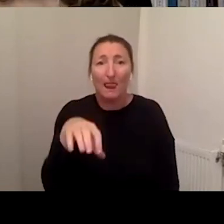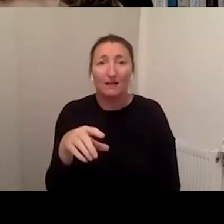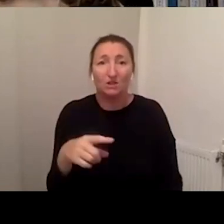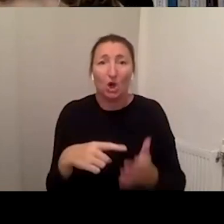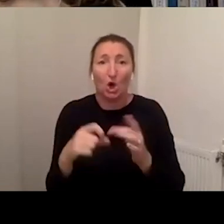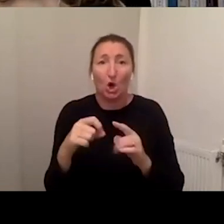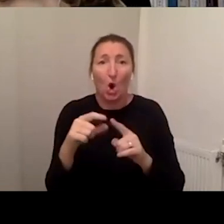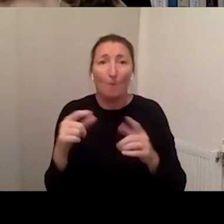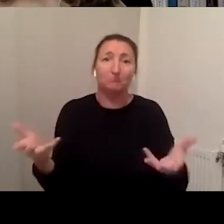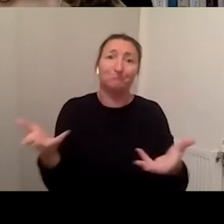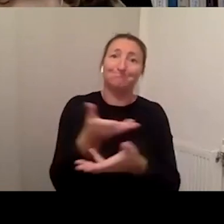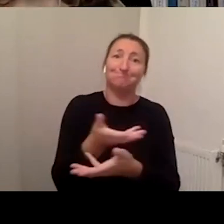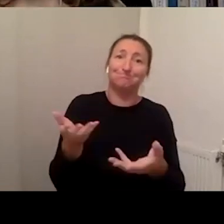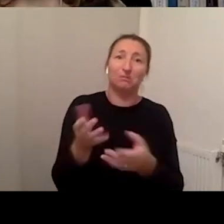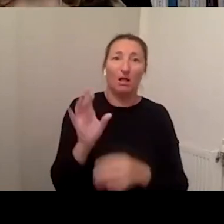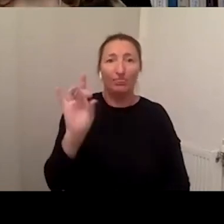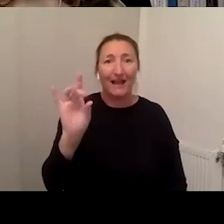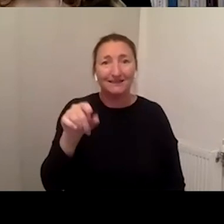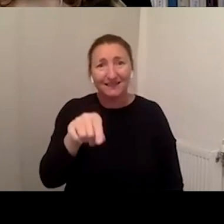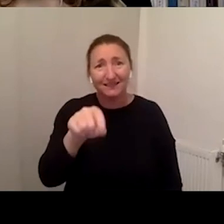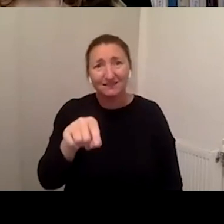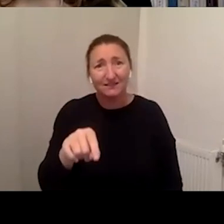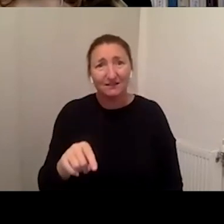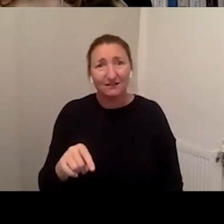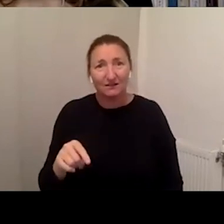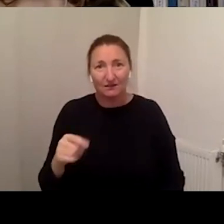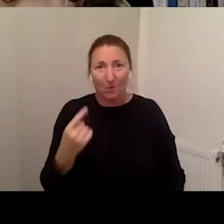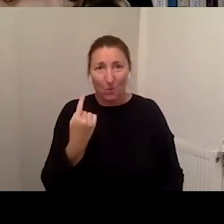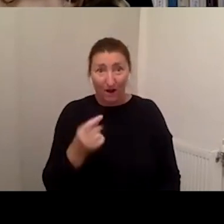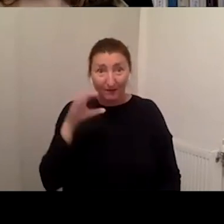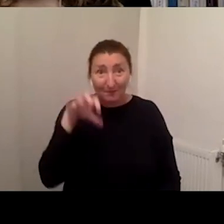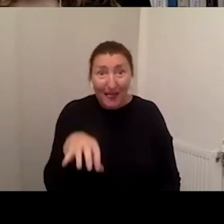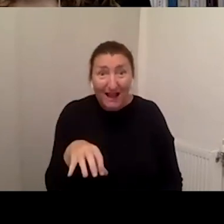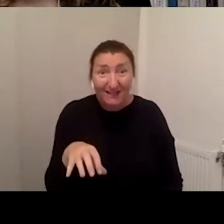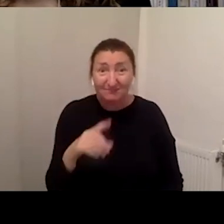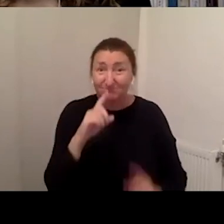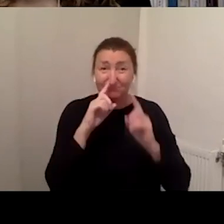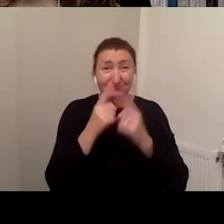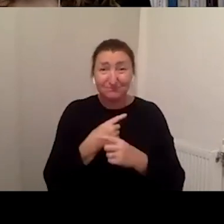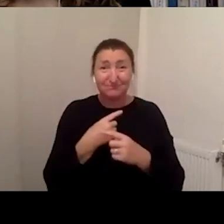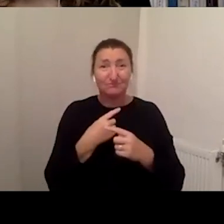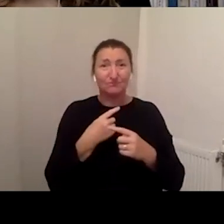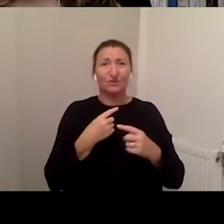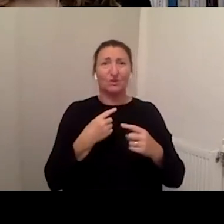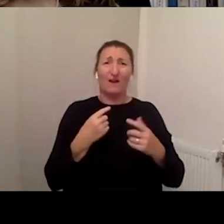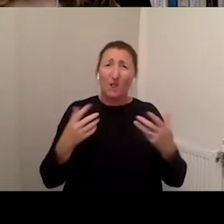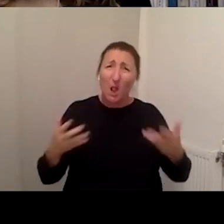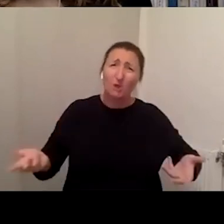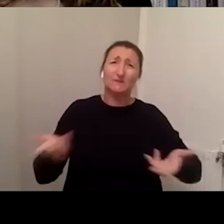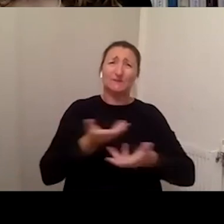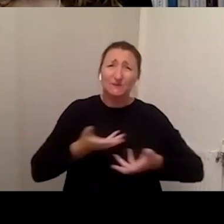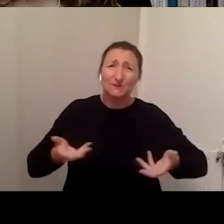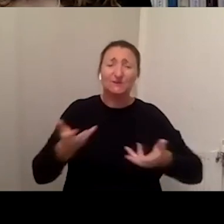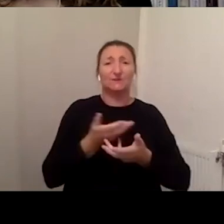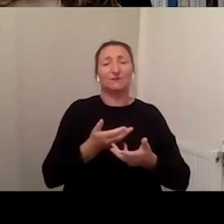environmental issue, and there have been many that amazing progress was made going back over the last half century. None of them were made by petitioning